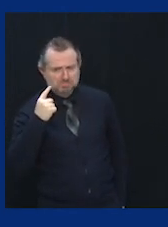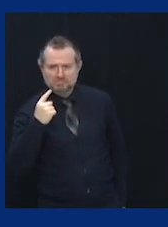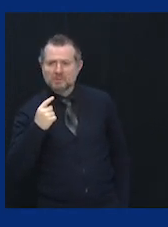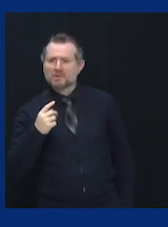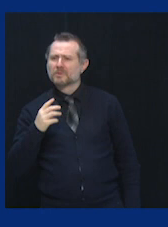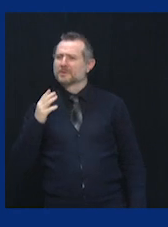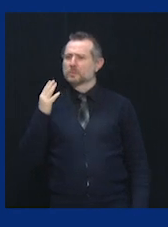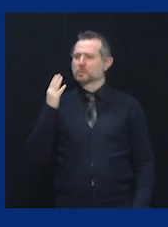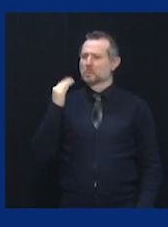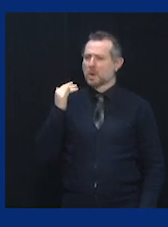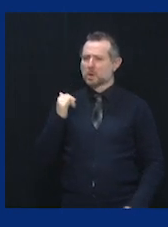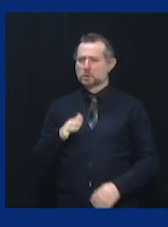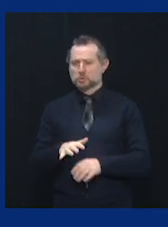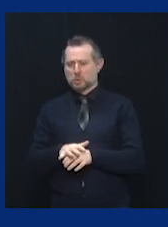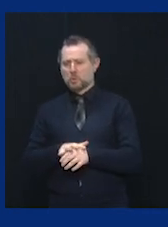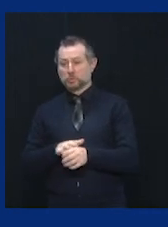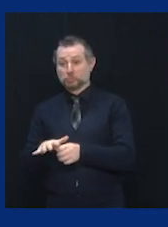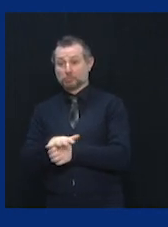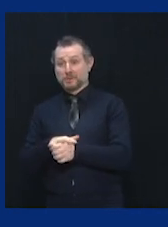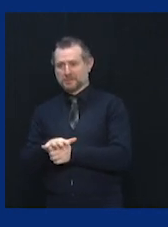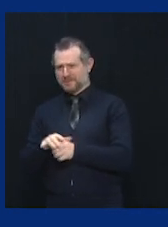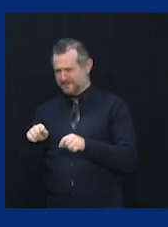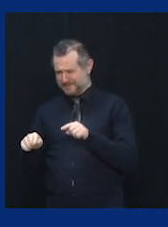the region do you have such a disparity?